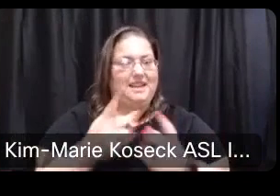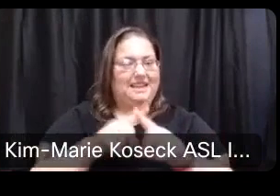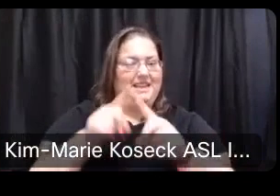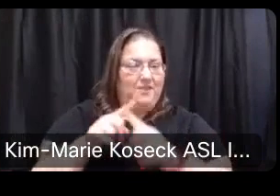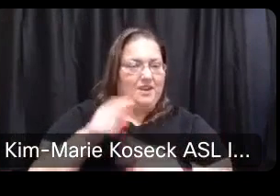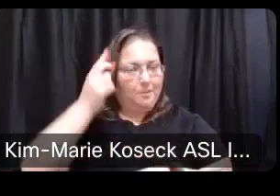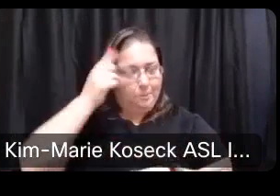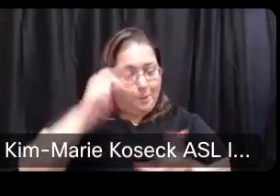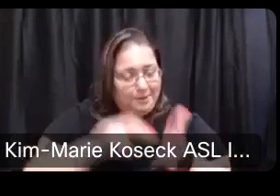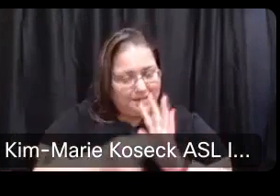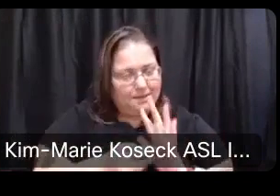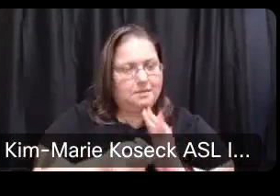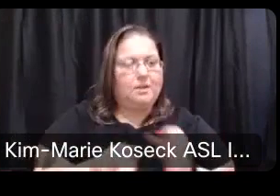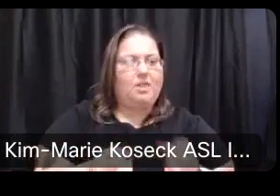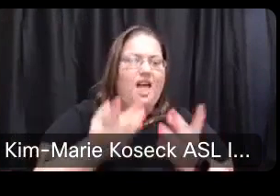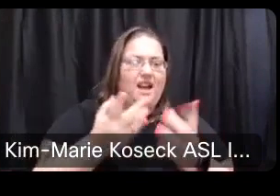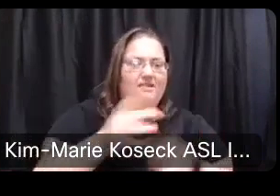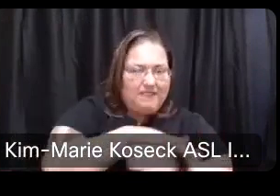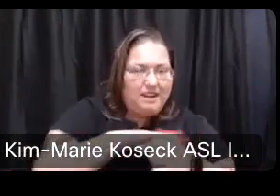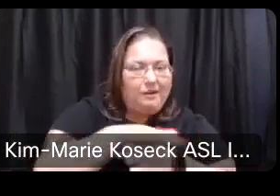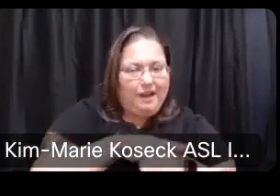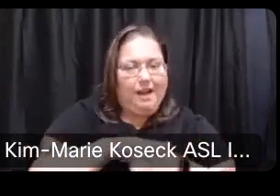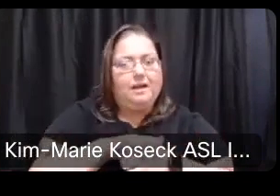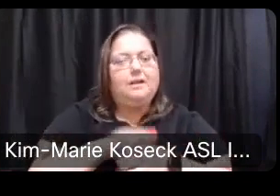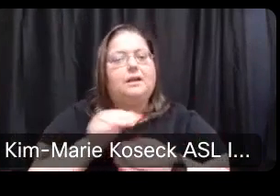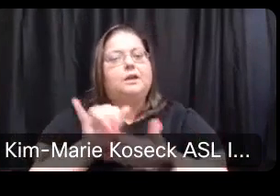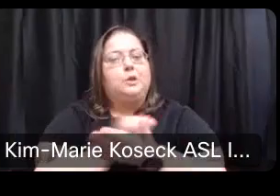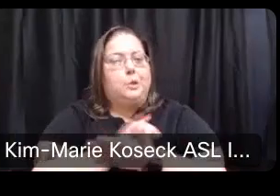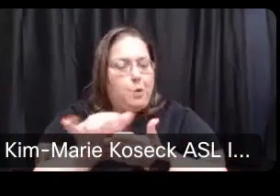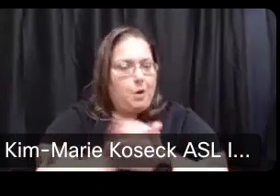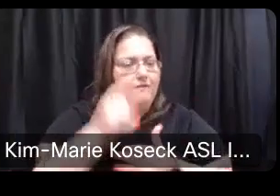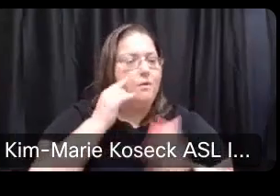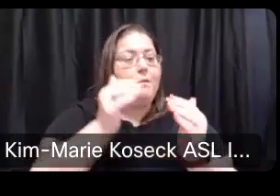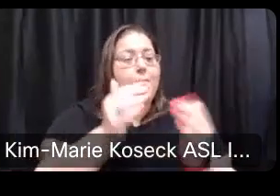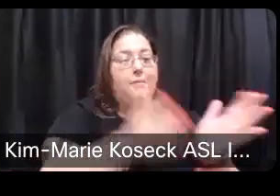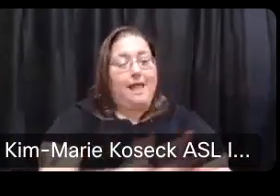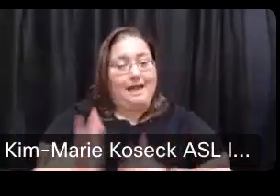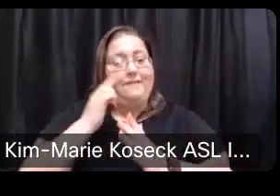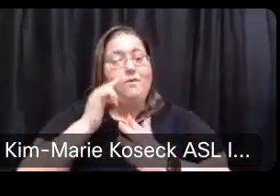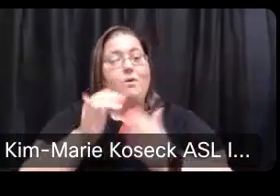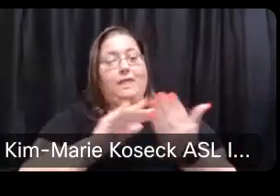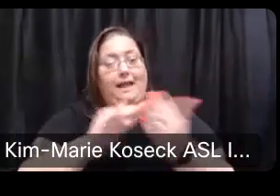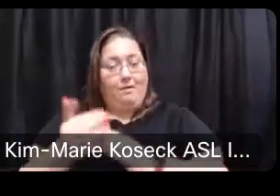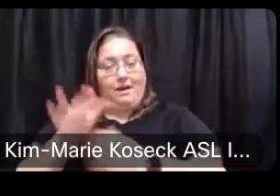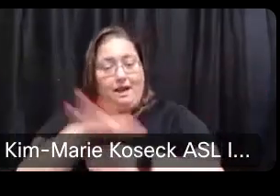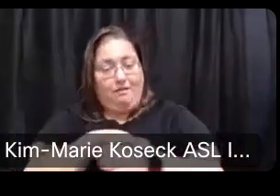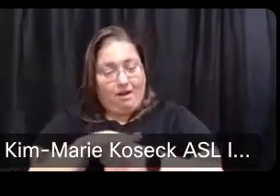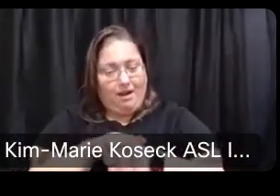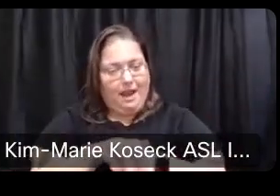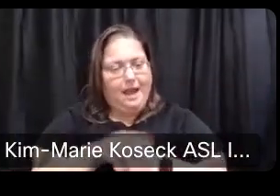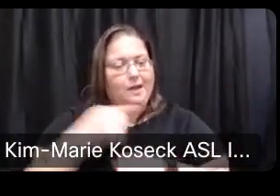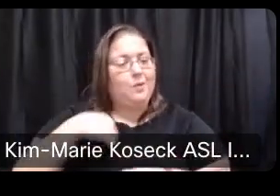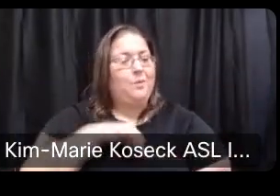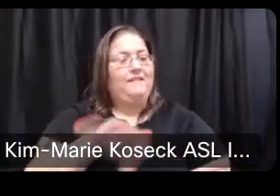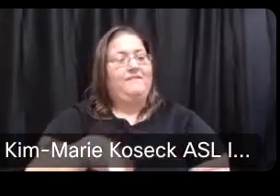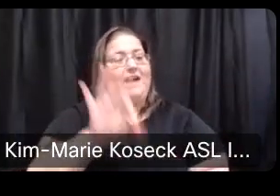a lot of geography and a lot of municipalities by planning on the county level. And finally, what we found in many